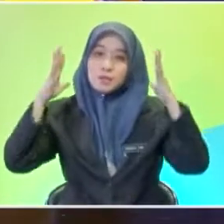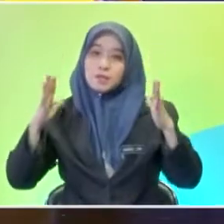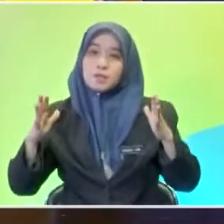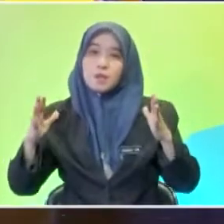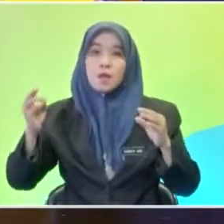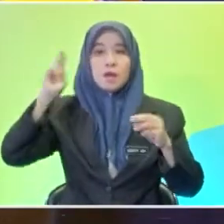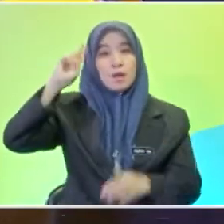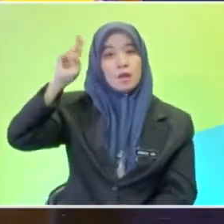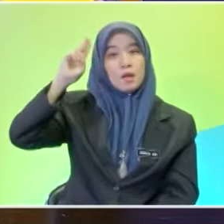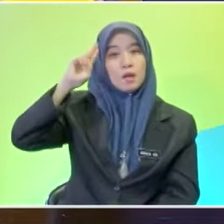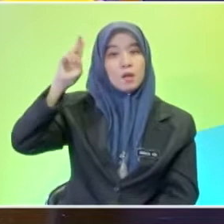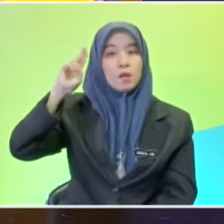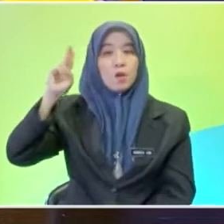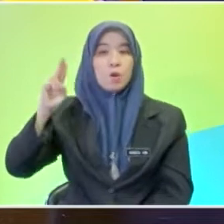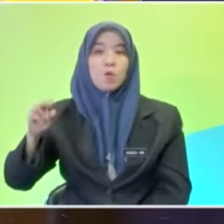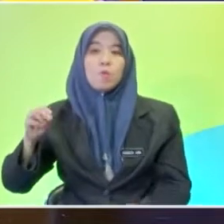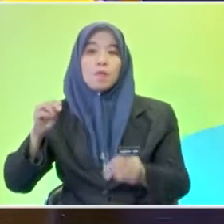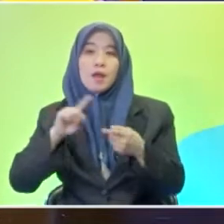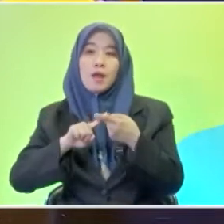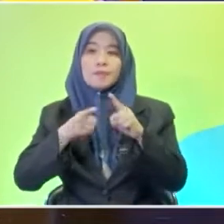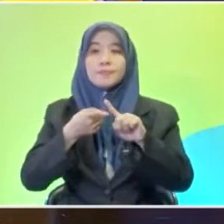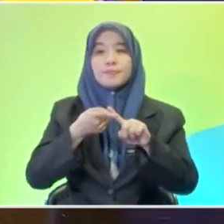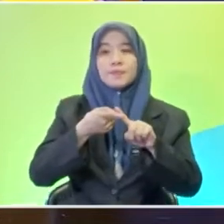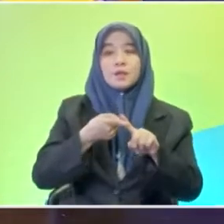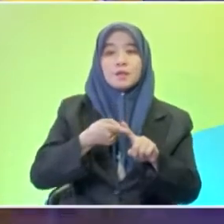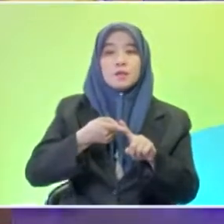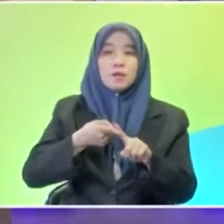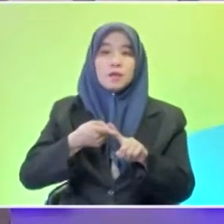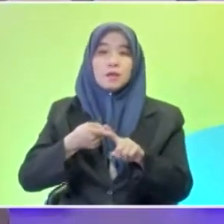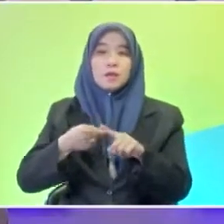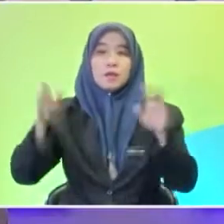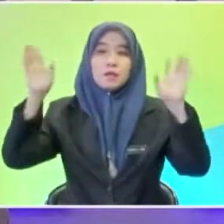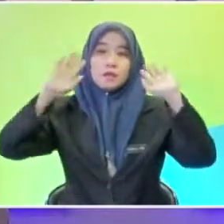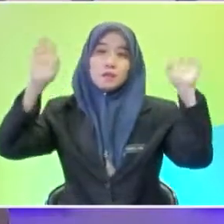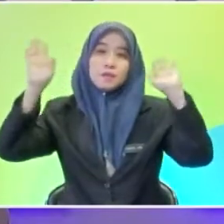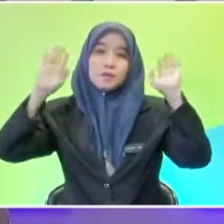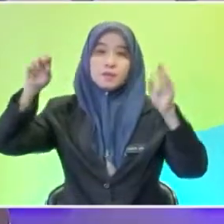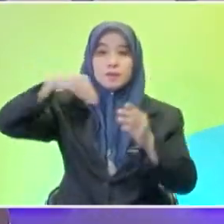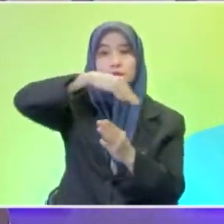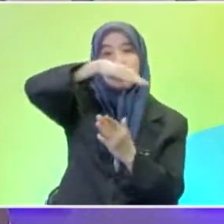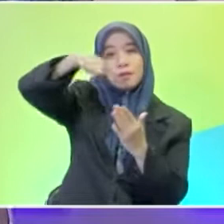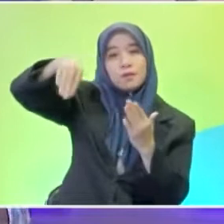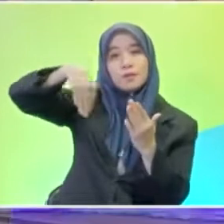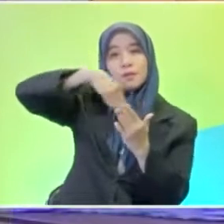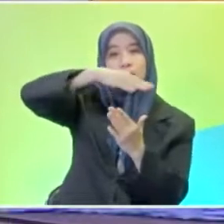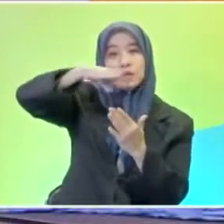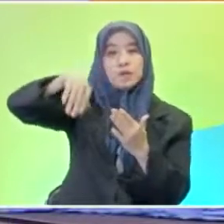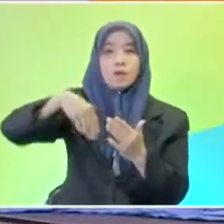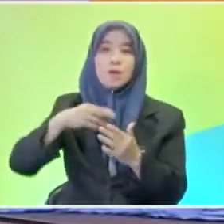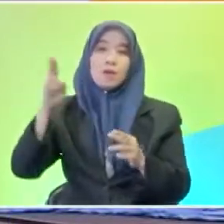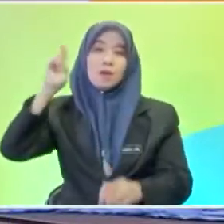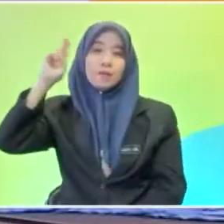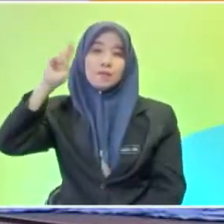teacher. Hello friends. Wave your hands and turn around.